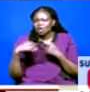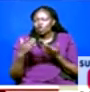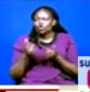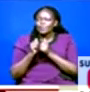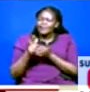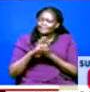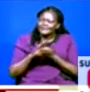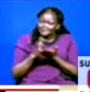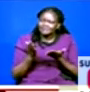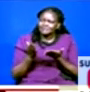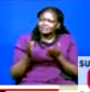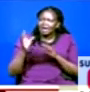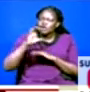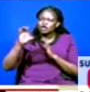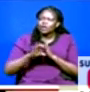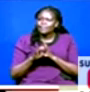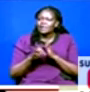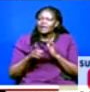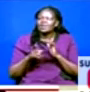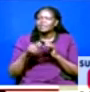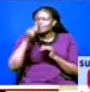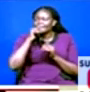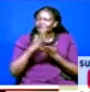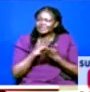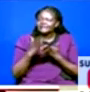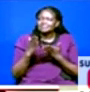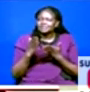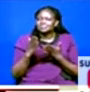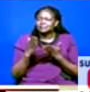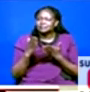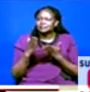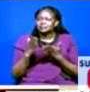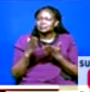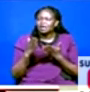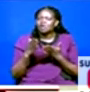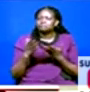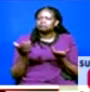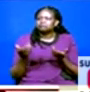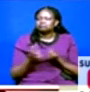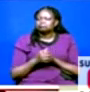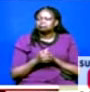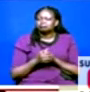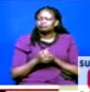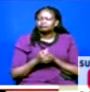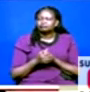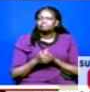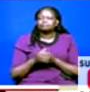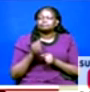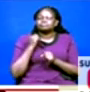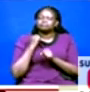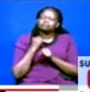competency-based curriculum, the private sector has run away with it, and the students have done very well in my